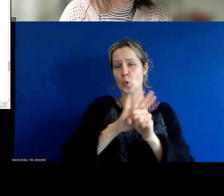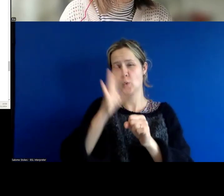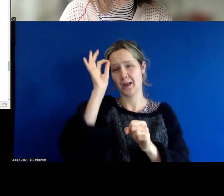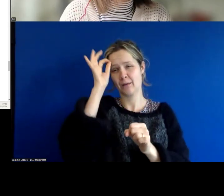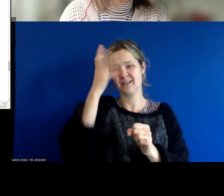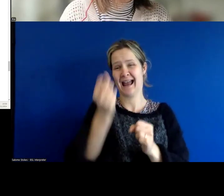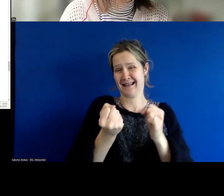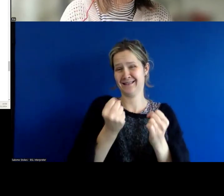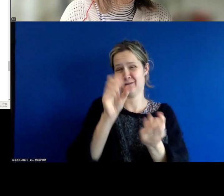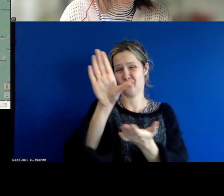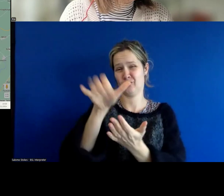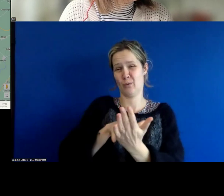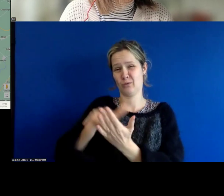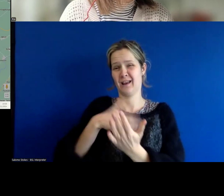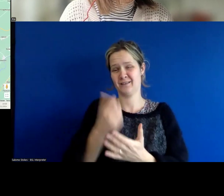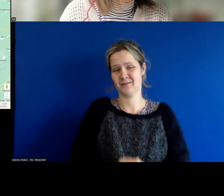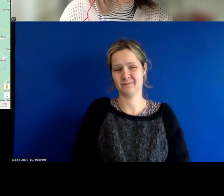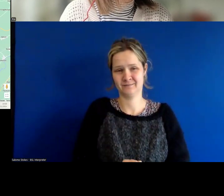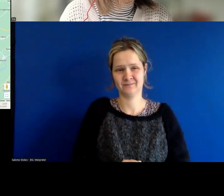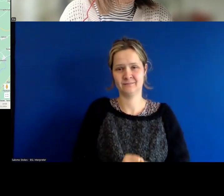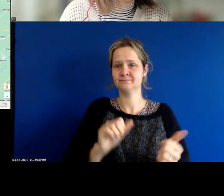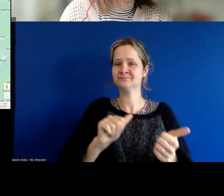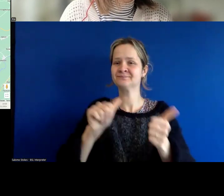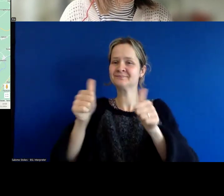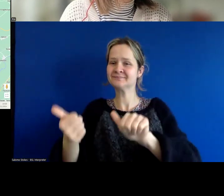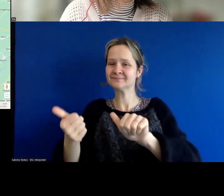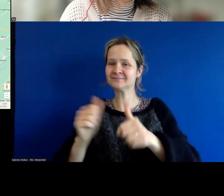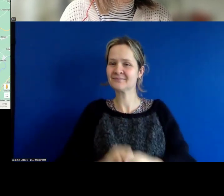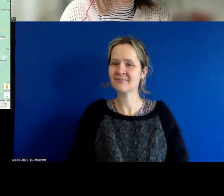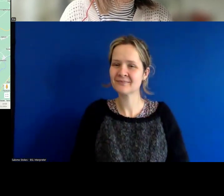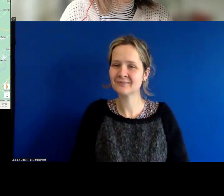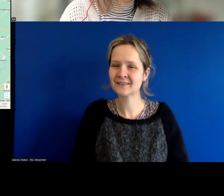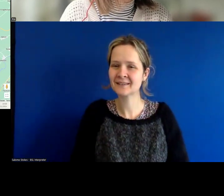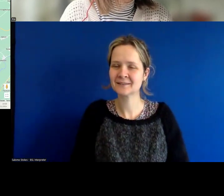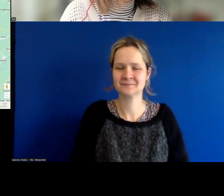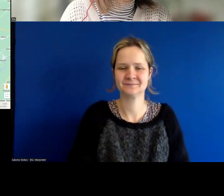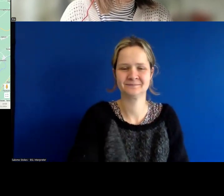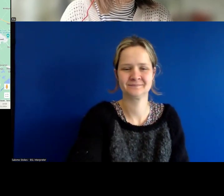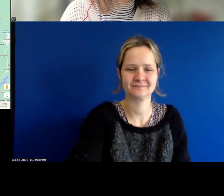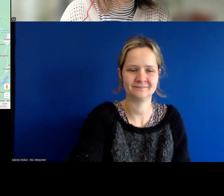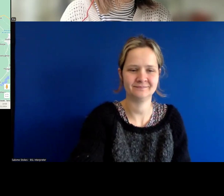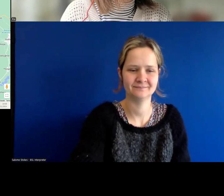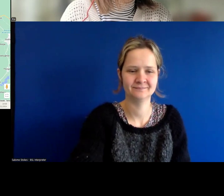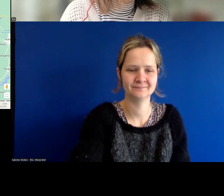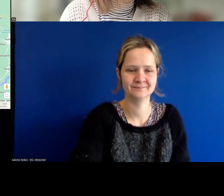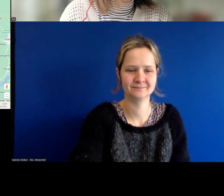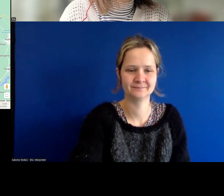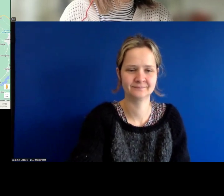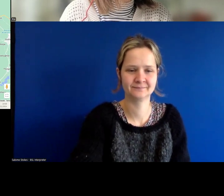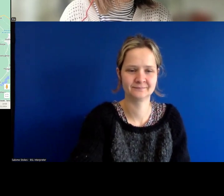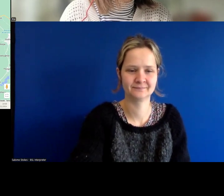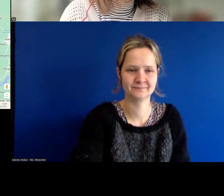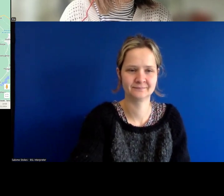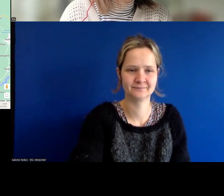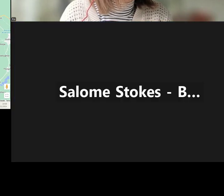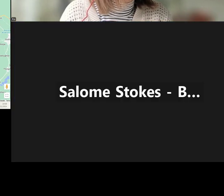in England. And then finally, if you were interested in the dashboard functionality, that's